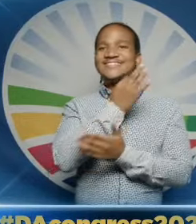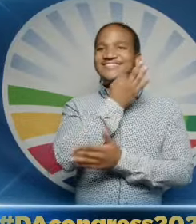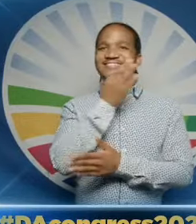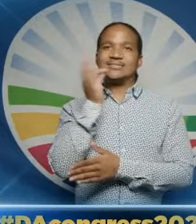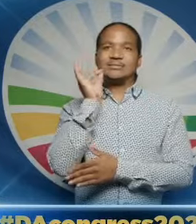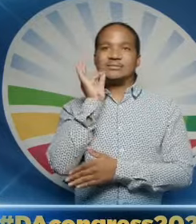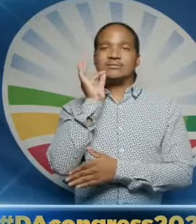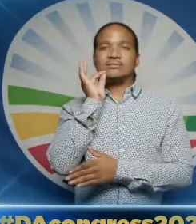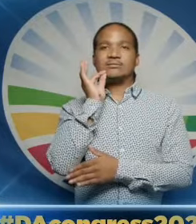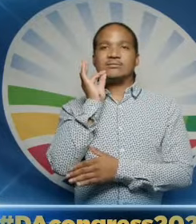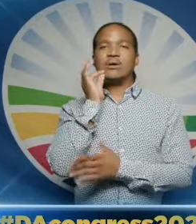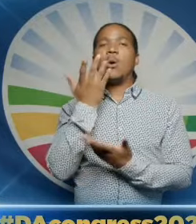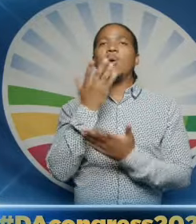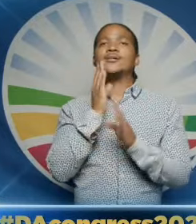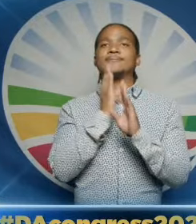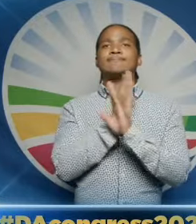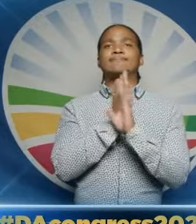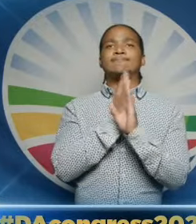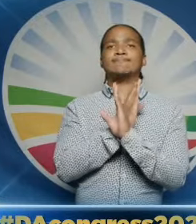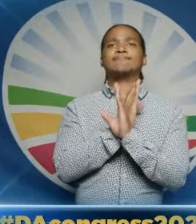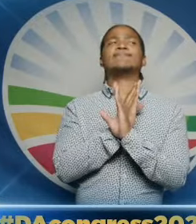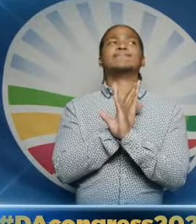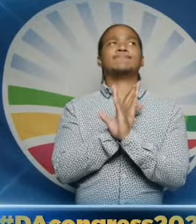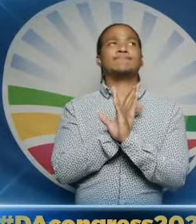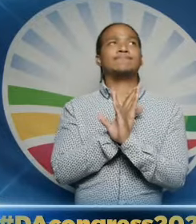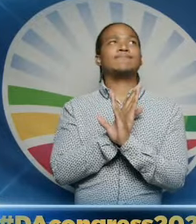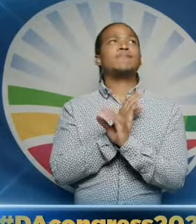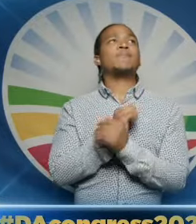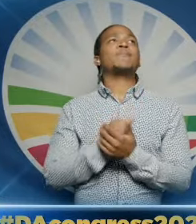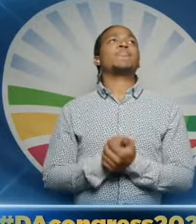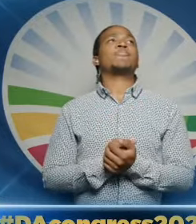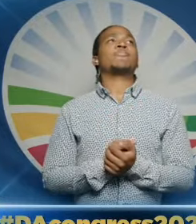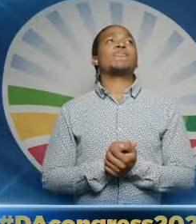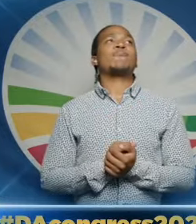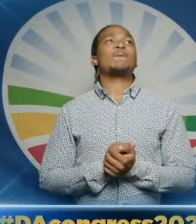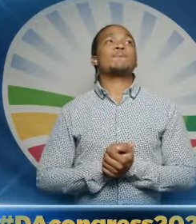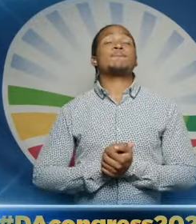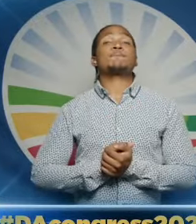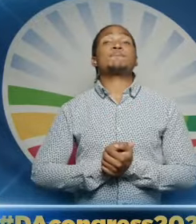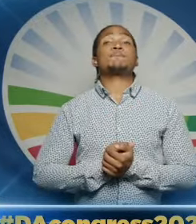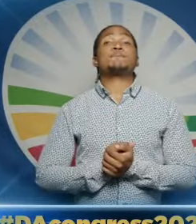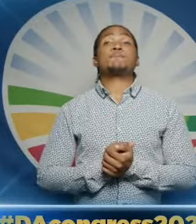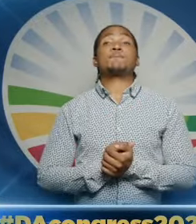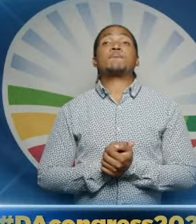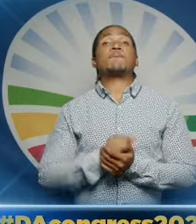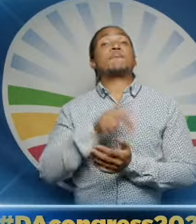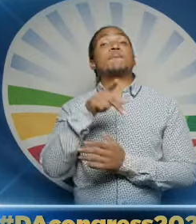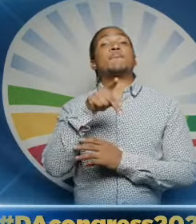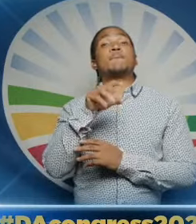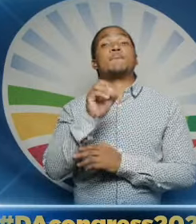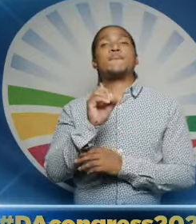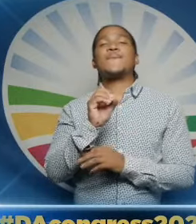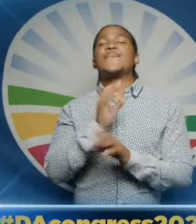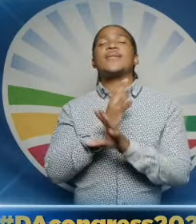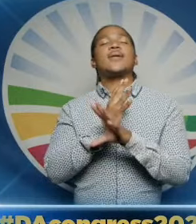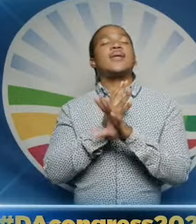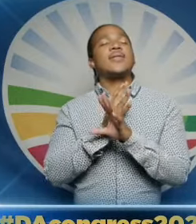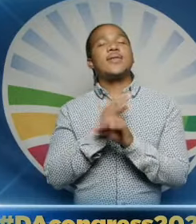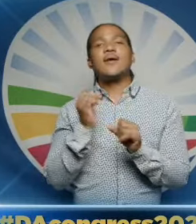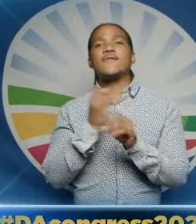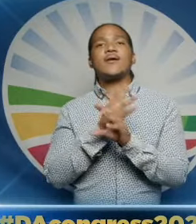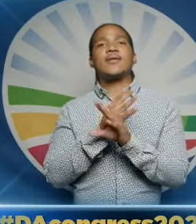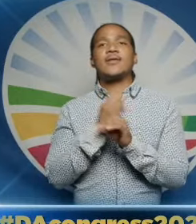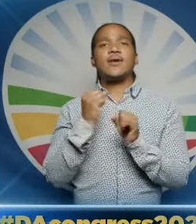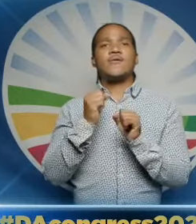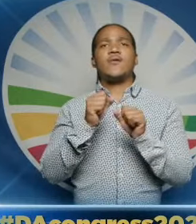federal council, federal executive, or presiding officers, will never compromise your absolute right to